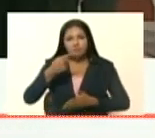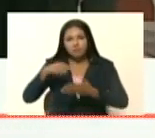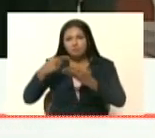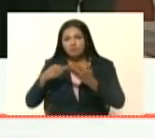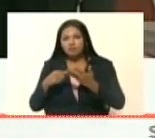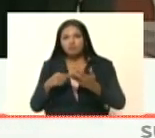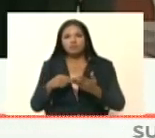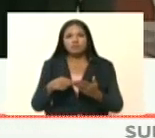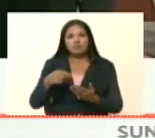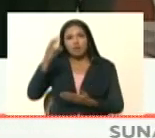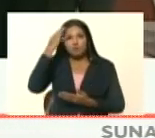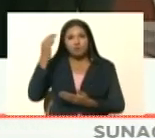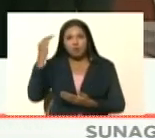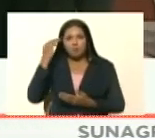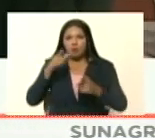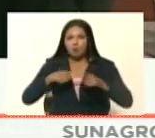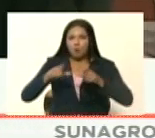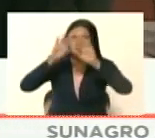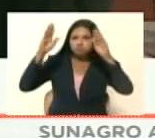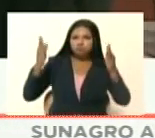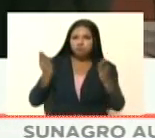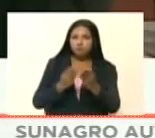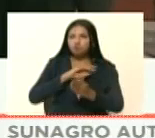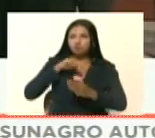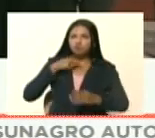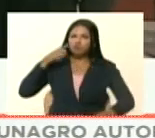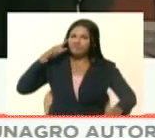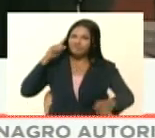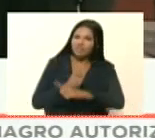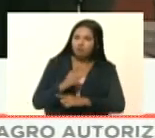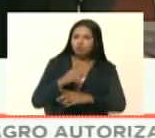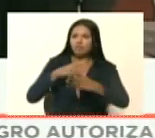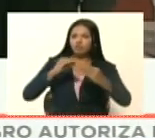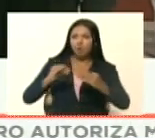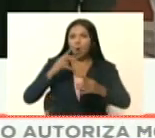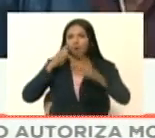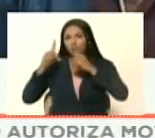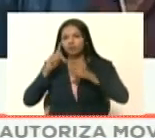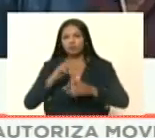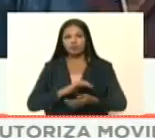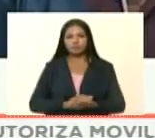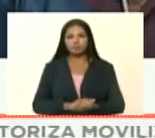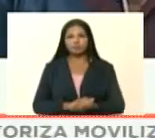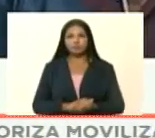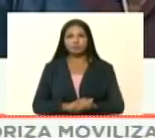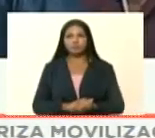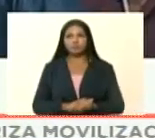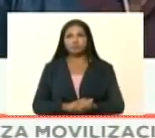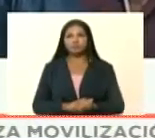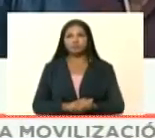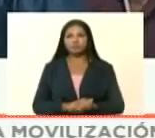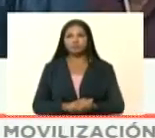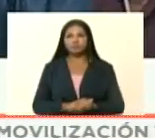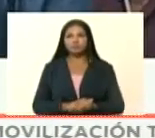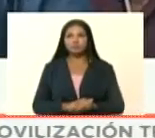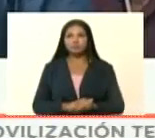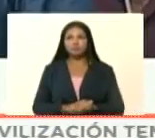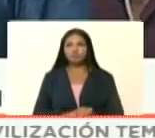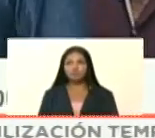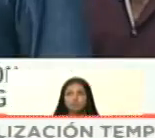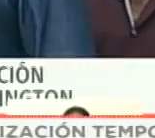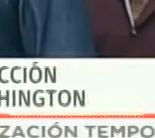Corea, en muchas partes del mundo, y tenemos que denunciar esa política. And we are here